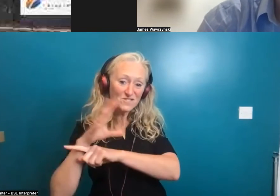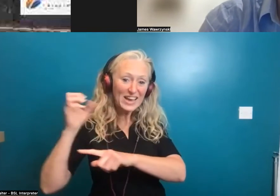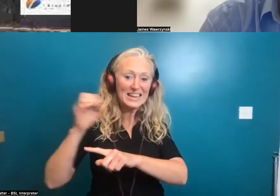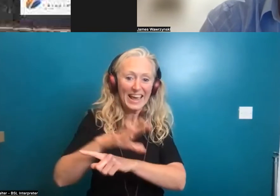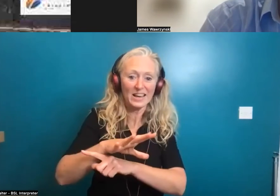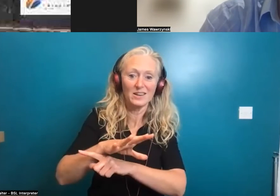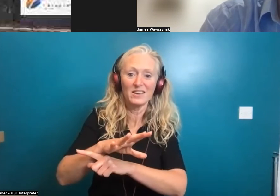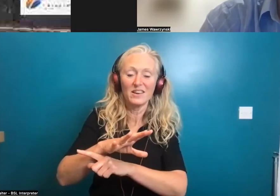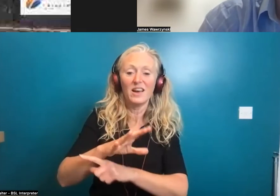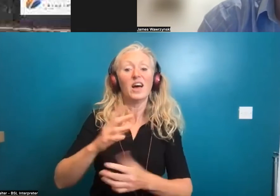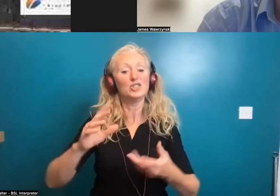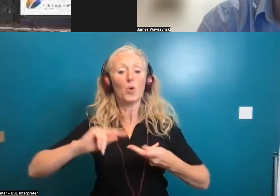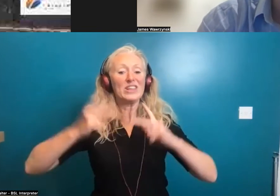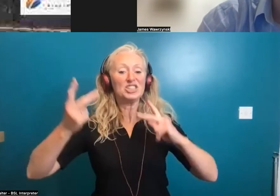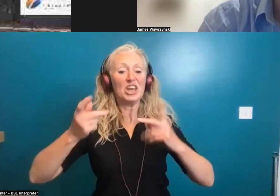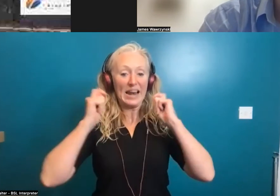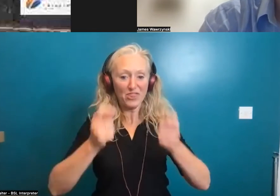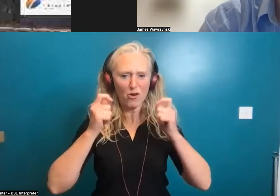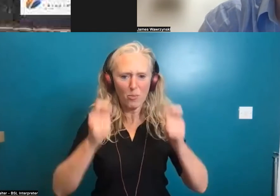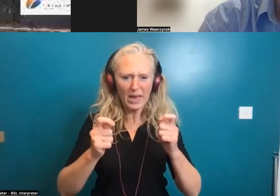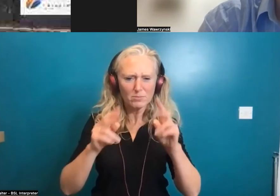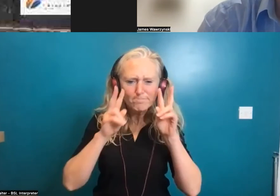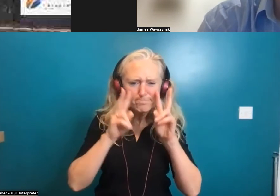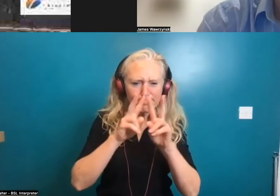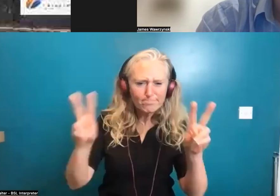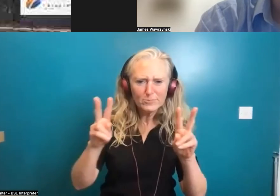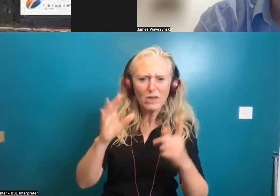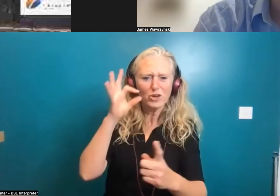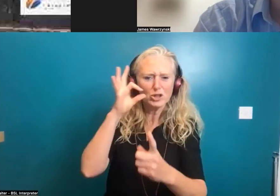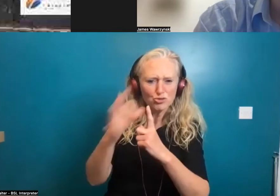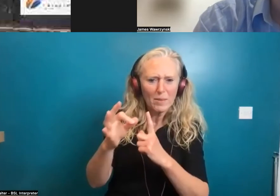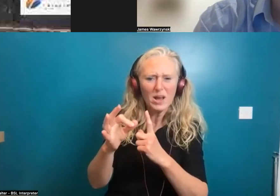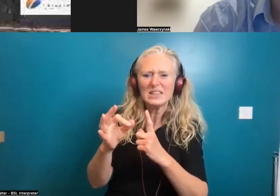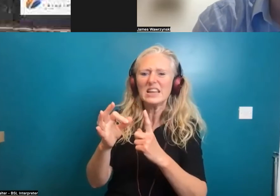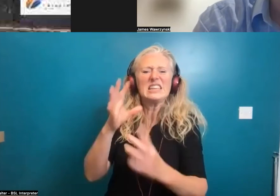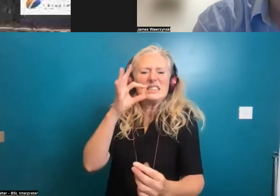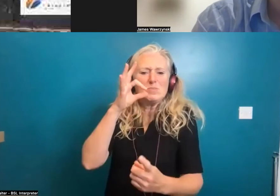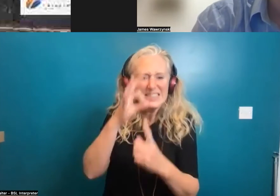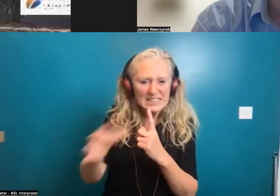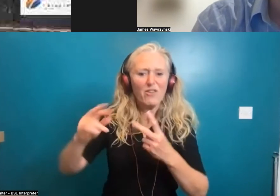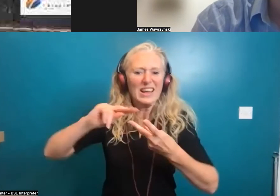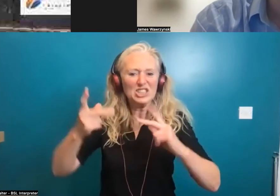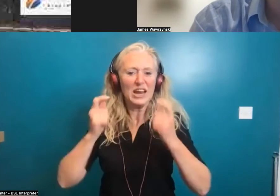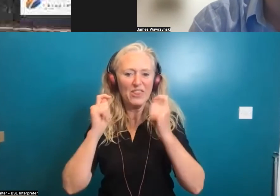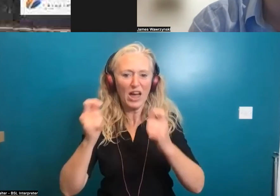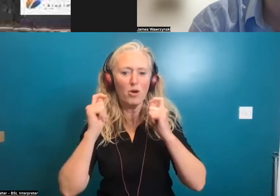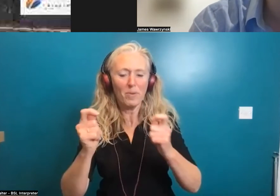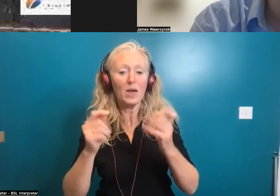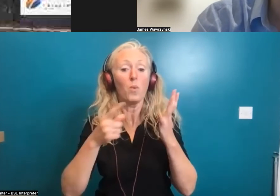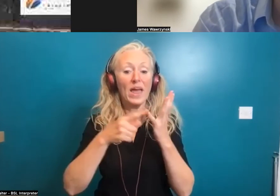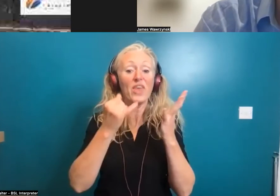are looking at treatment for a very specific mutation within USH2A, but a very small number, well, quite a small number of people